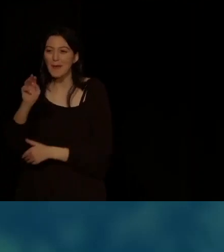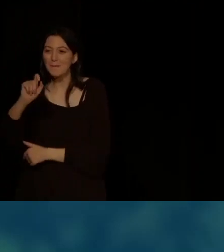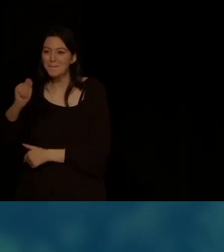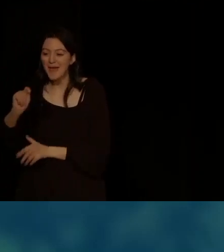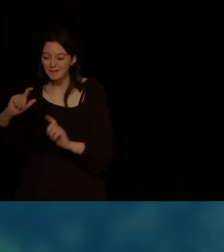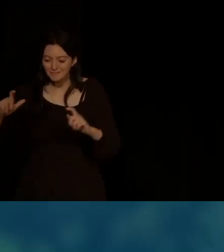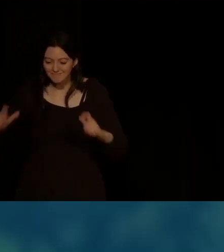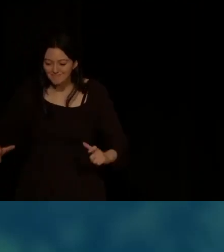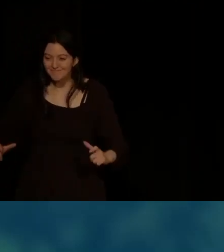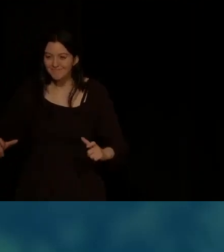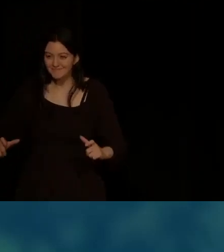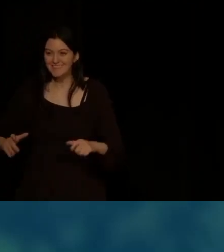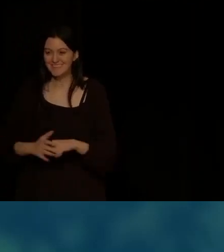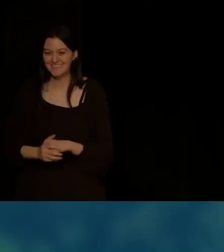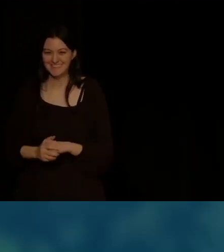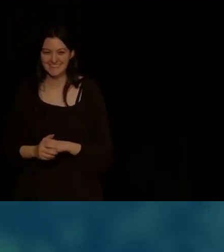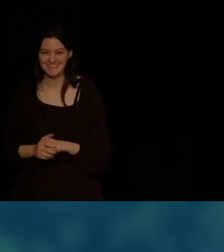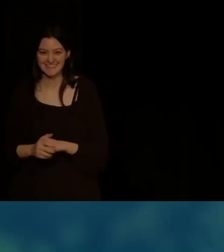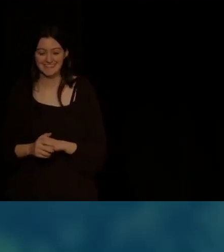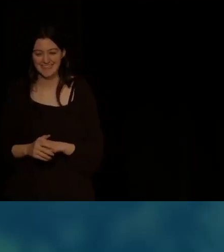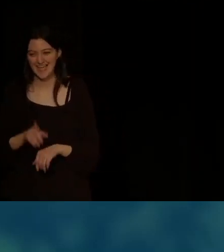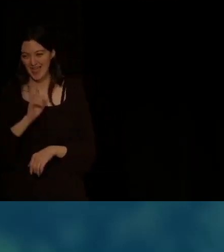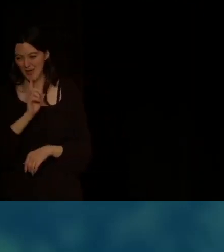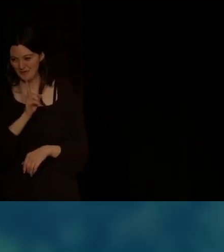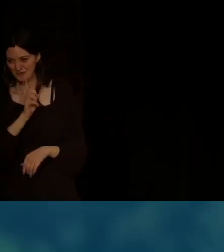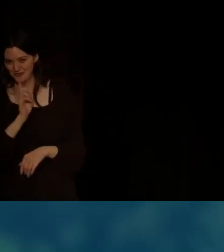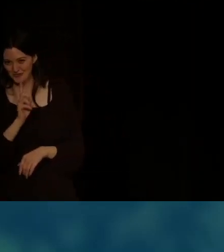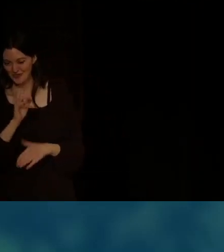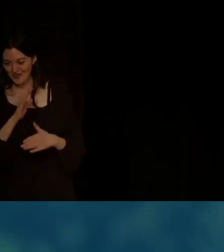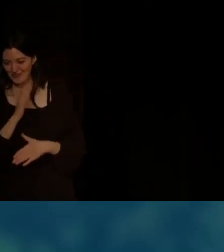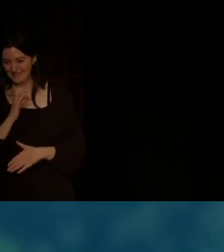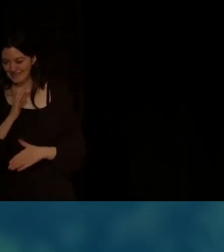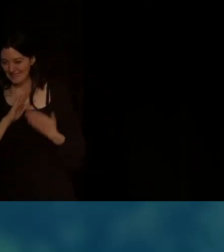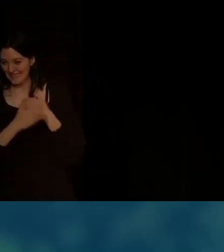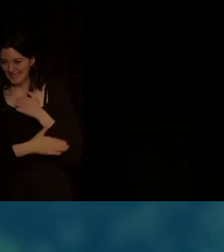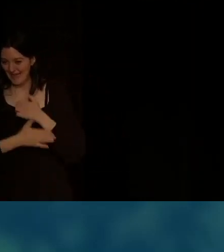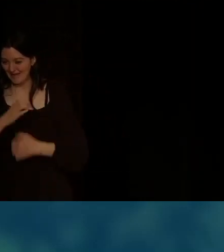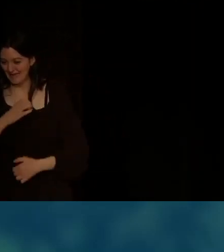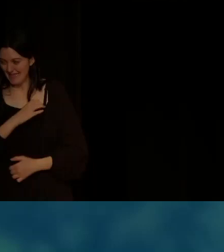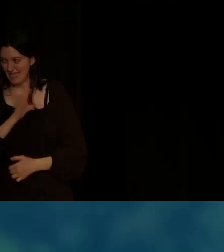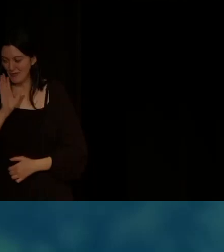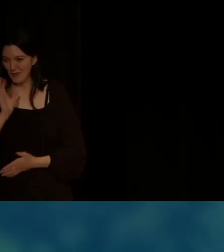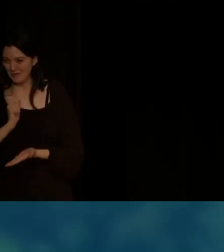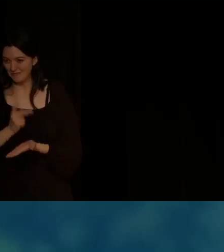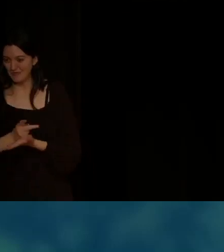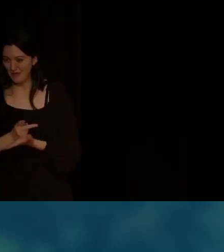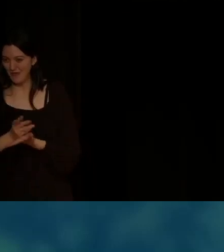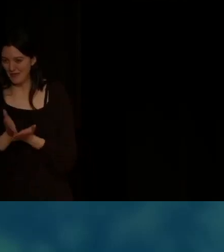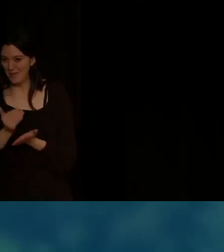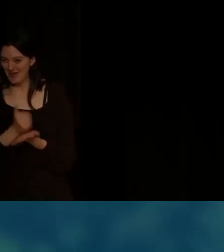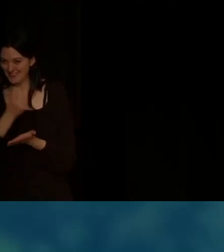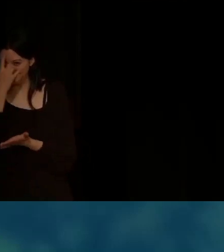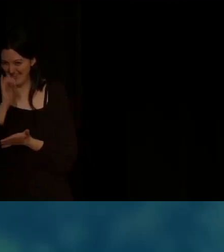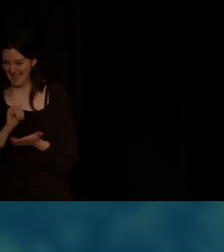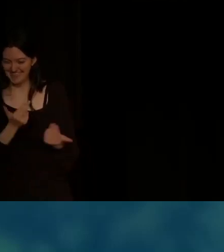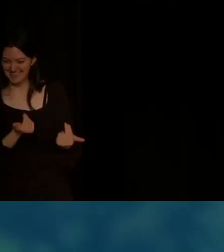possible. I am sure that the County Council will be happy to appropriate the funds to buy it.